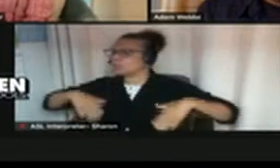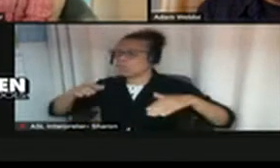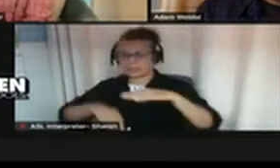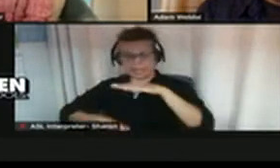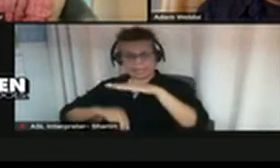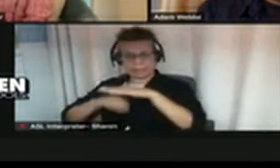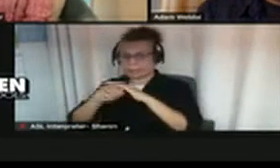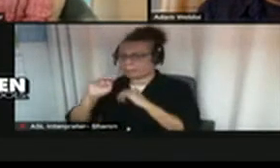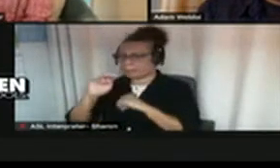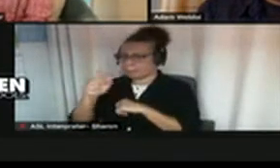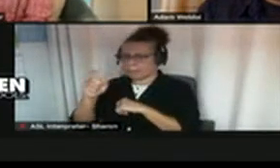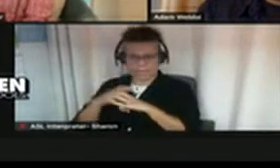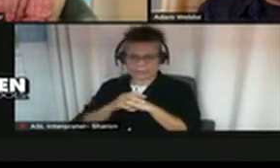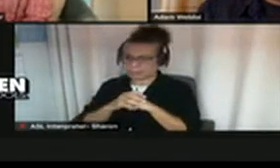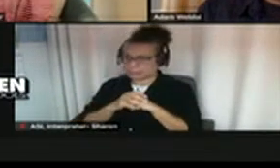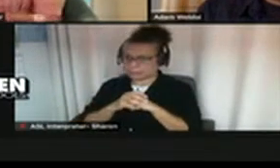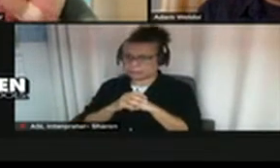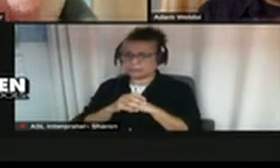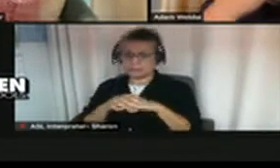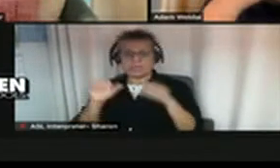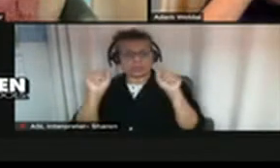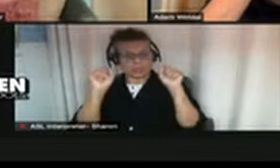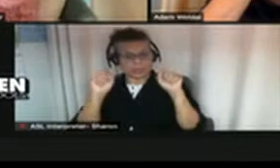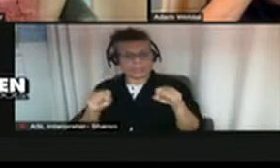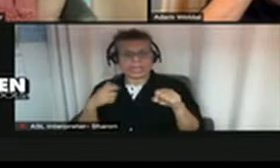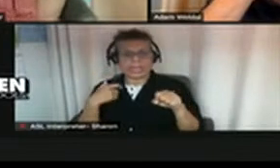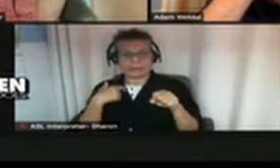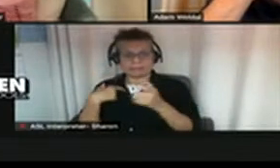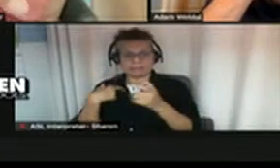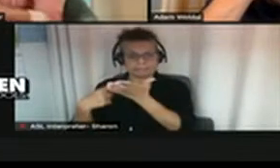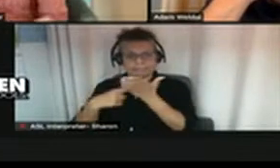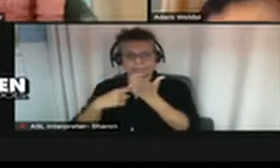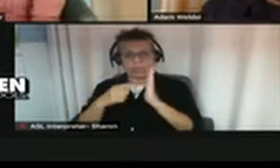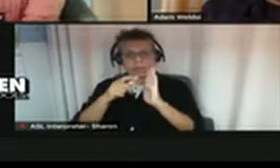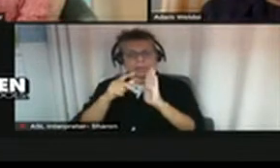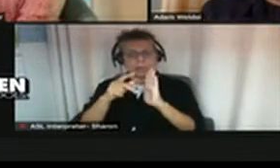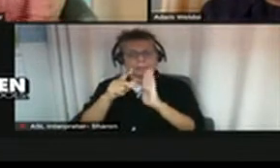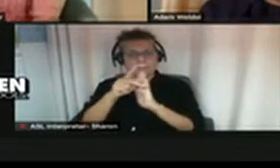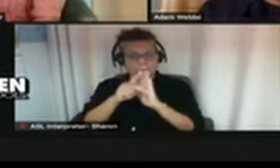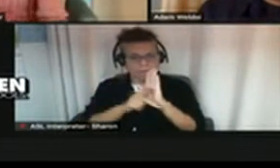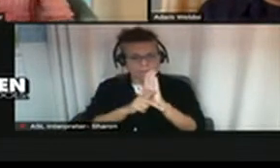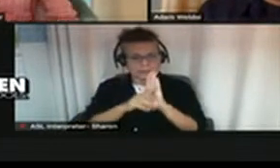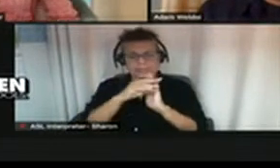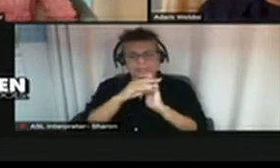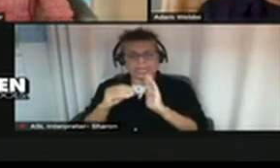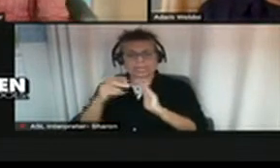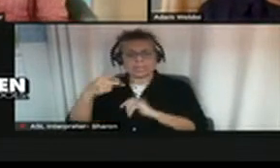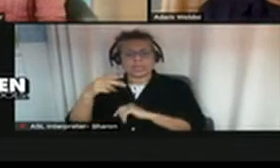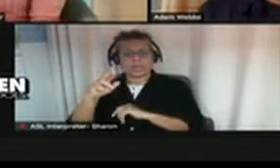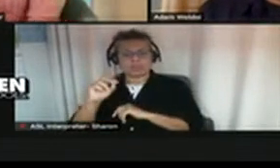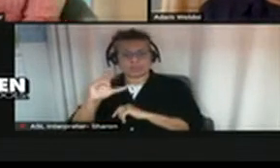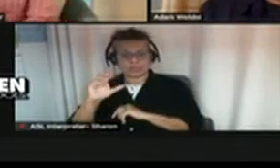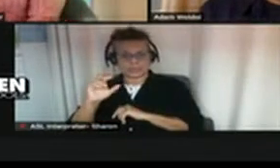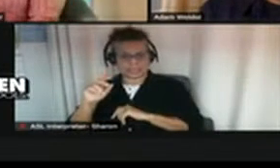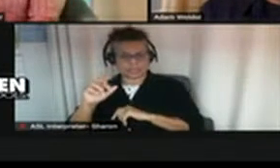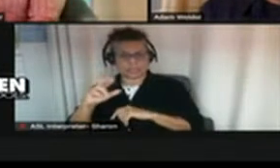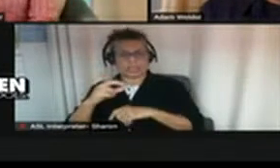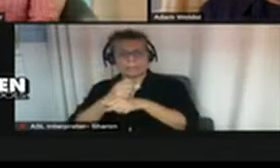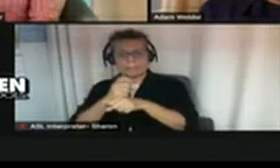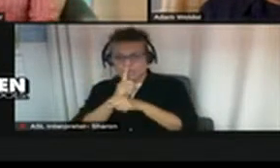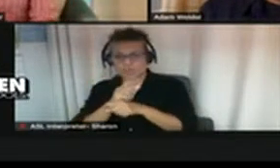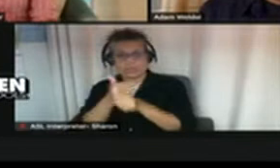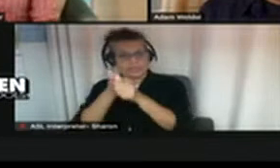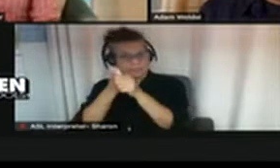We're not at the maximum yet. So it can definitely be taken up by policy and procedure just to make sure that they're within the